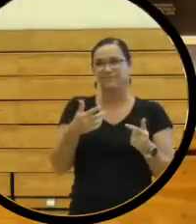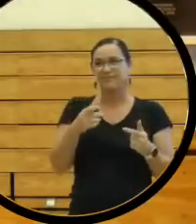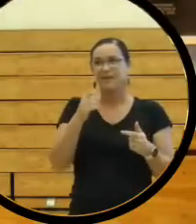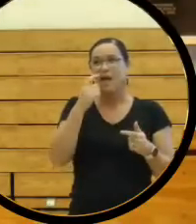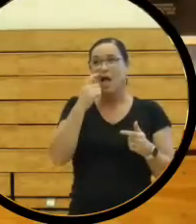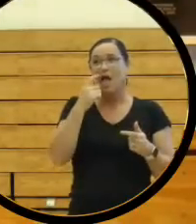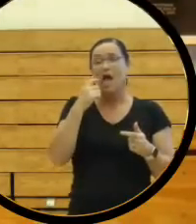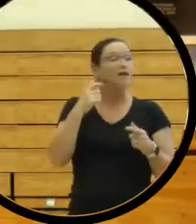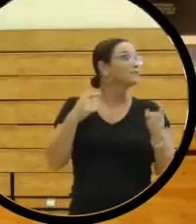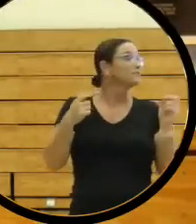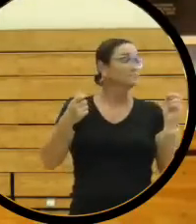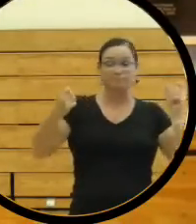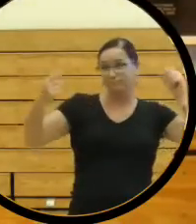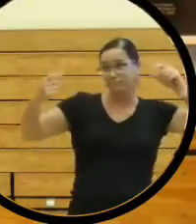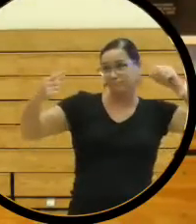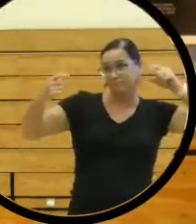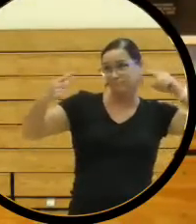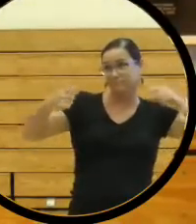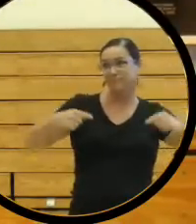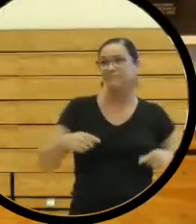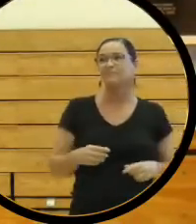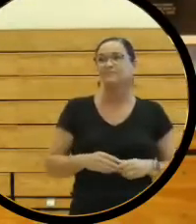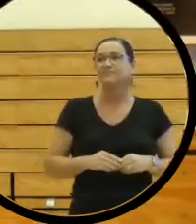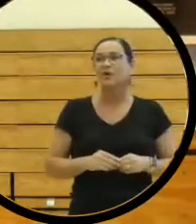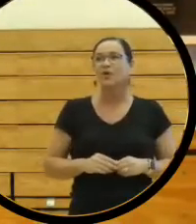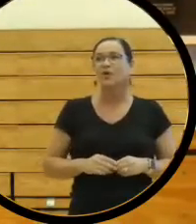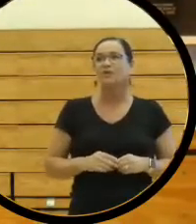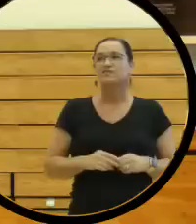I'm with you on that.